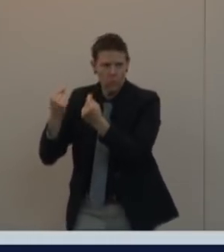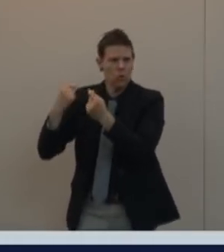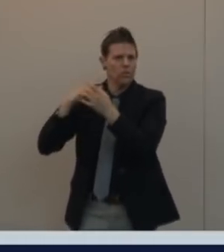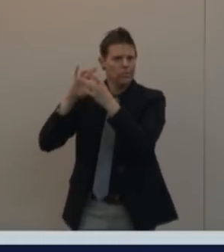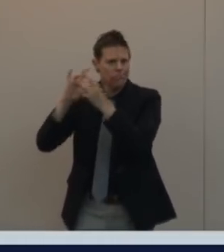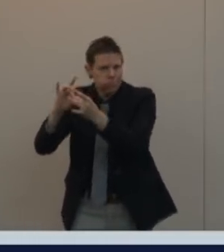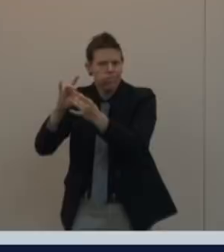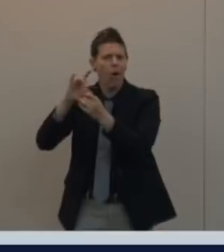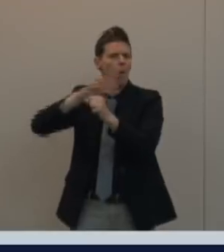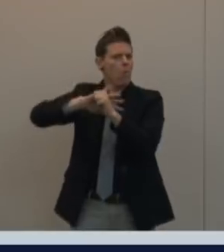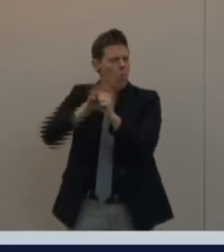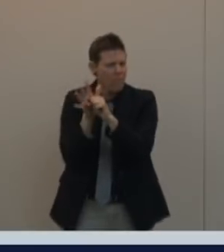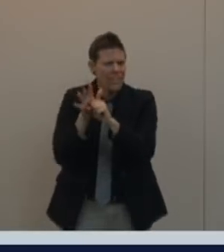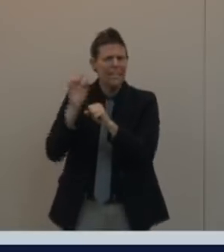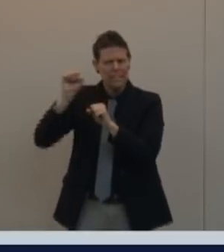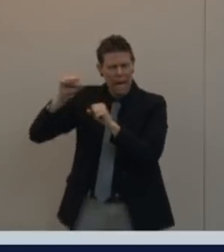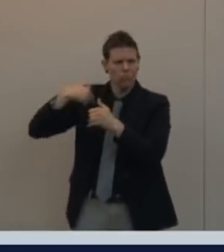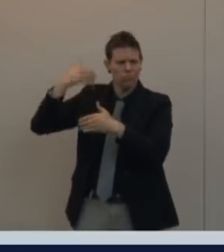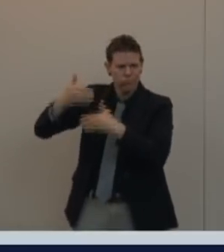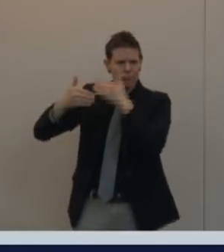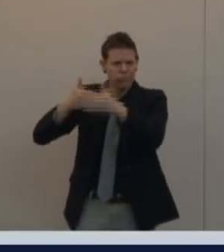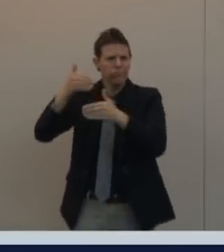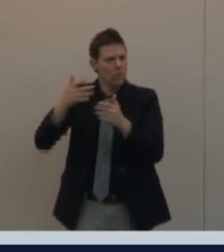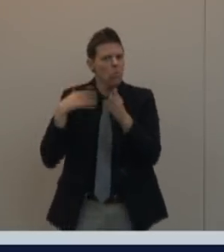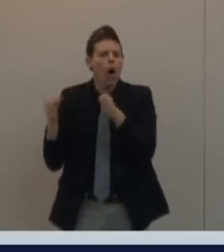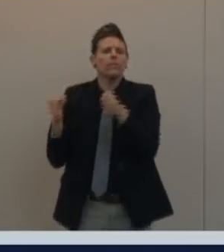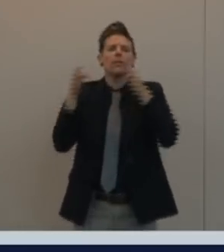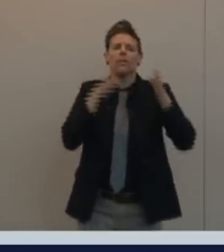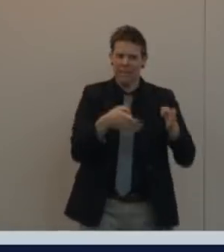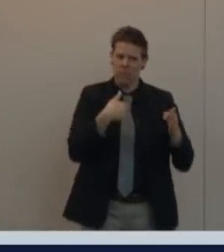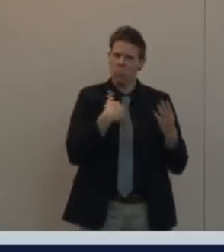COVID-19 directly. We also want you to know we are clear that